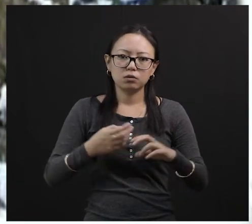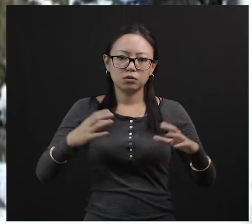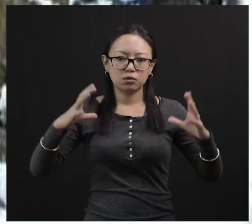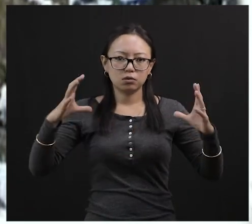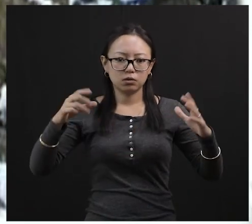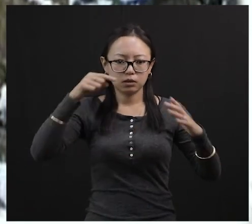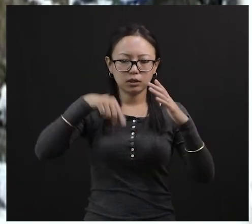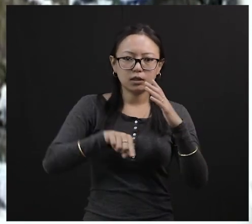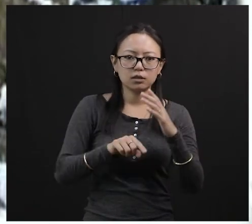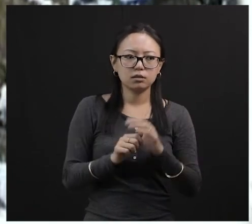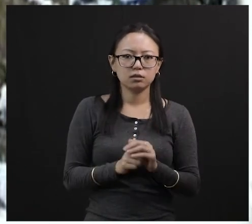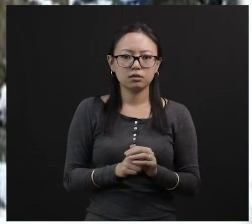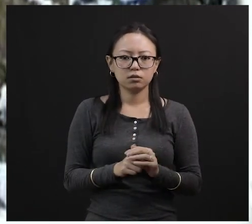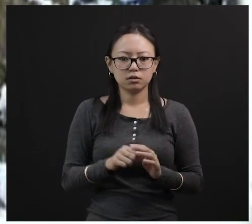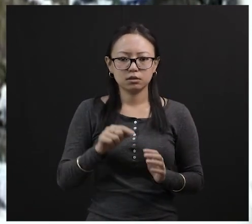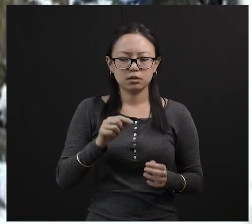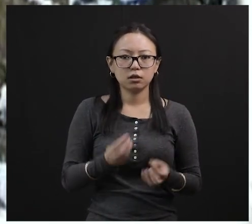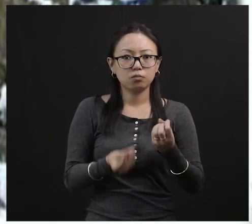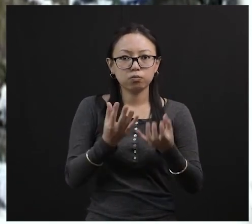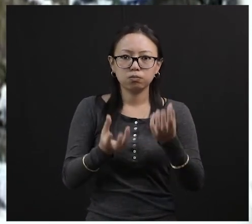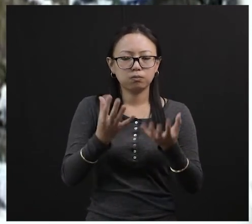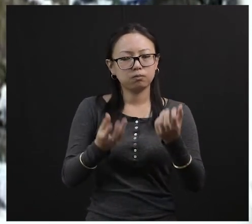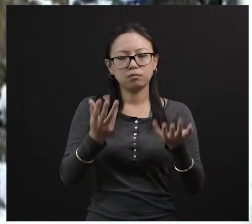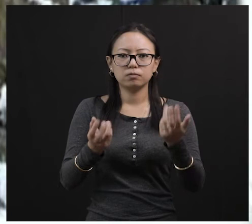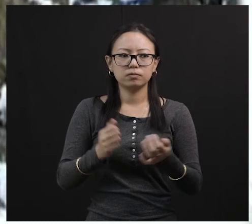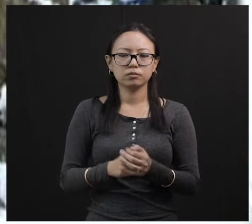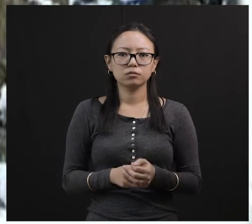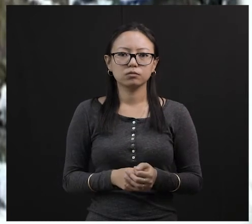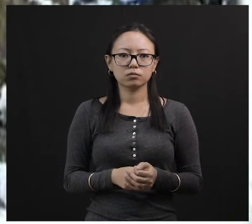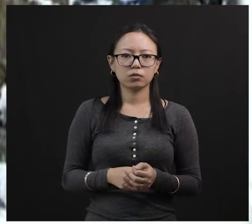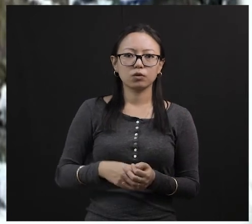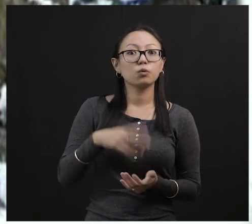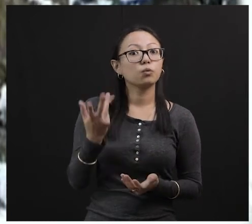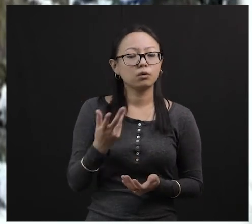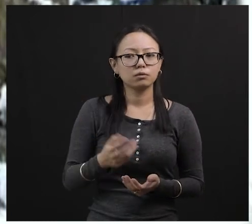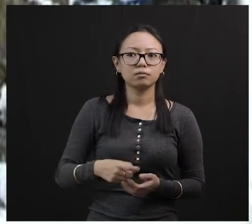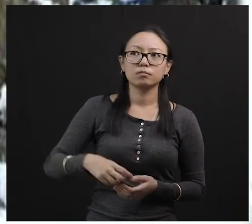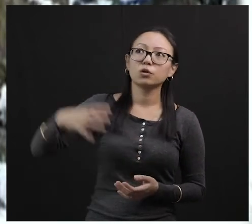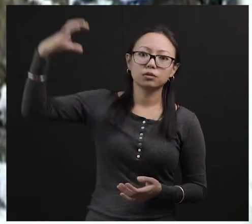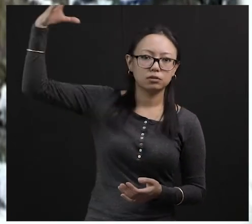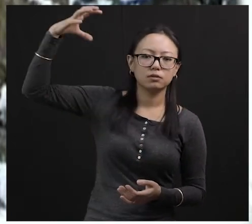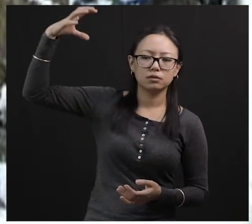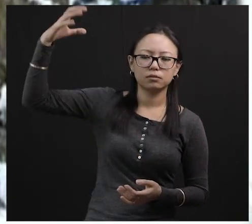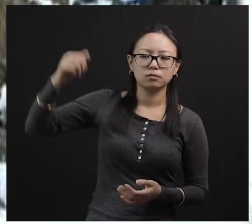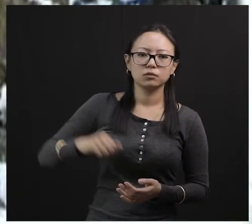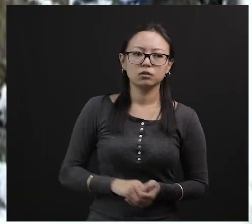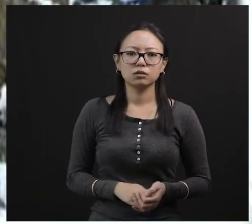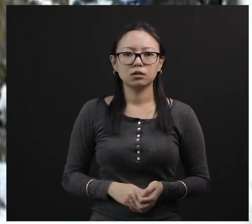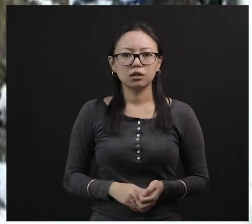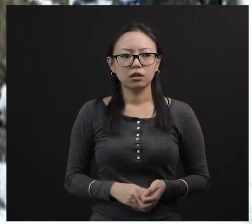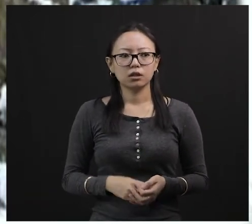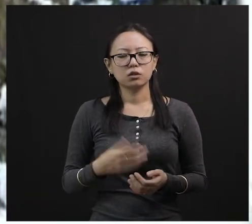expand. Okay, and if the water is expanding, then the cracks will also expand, right? And then